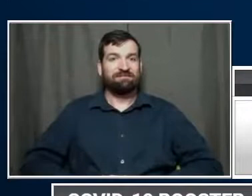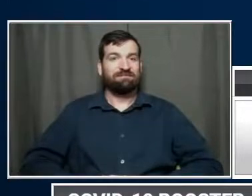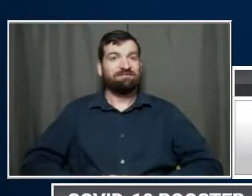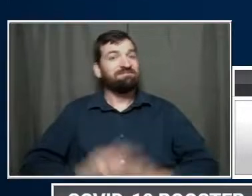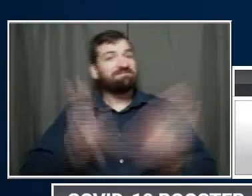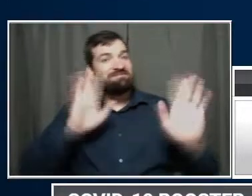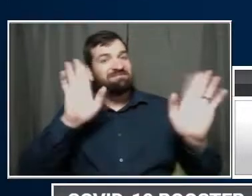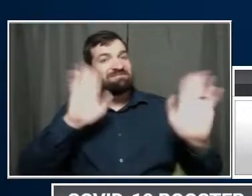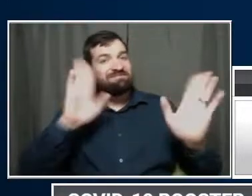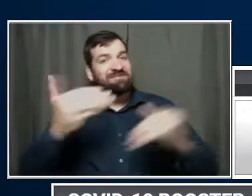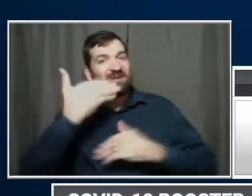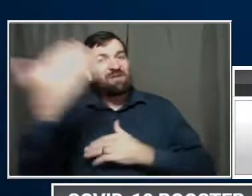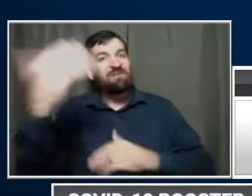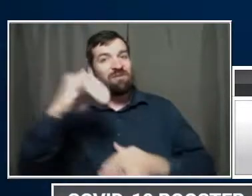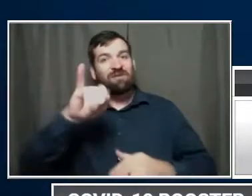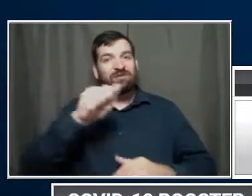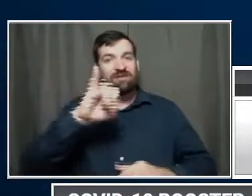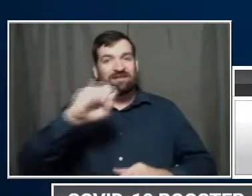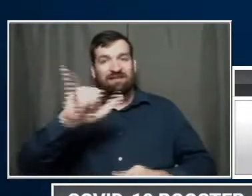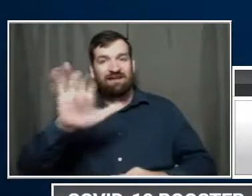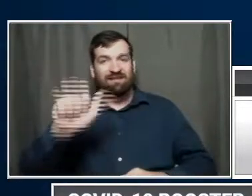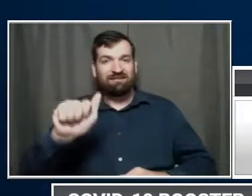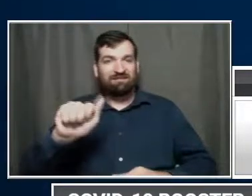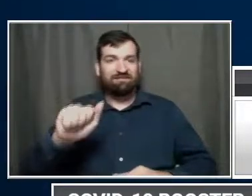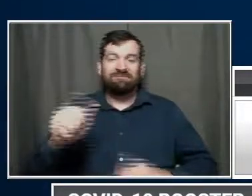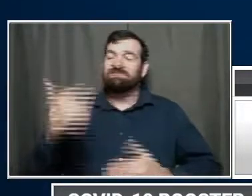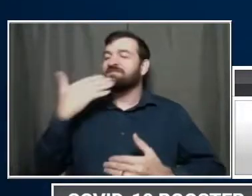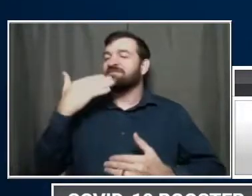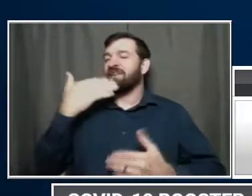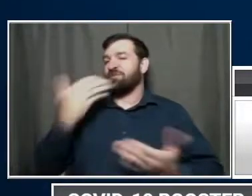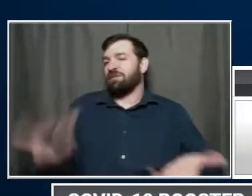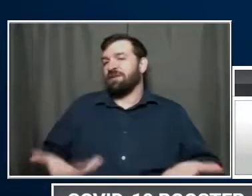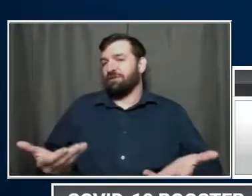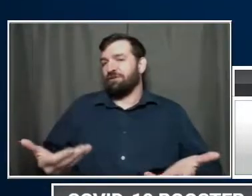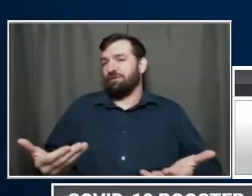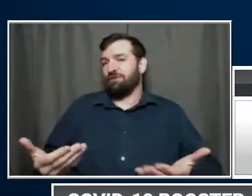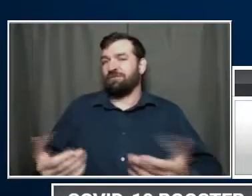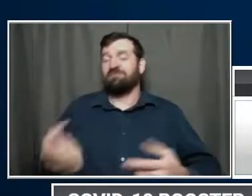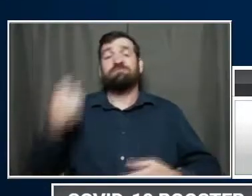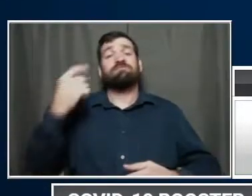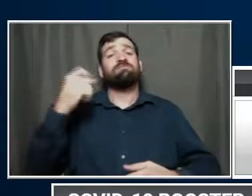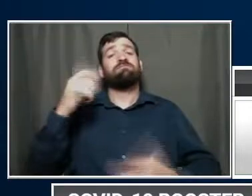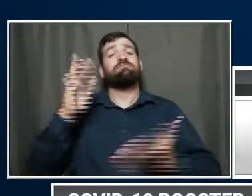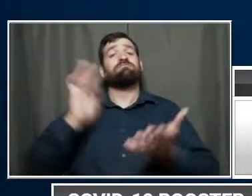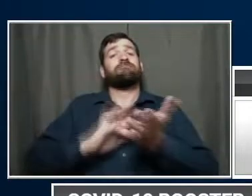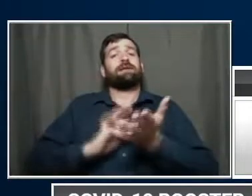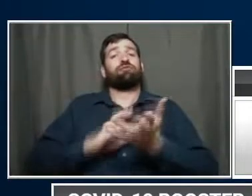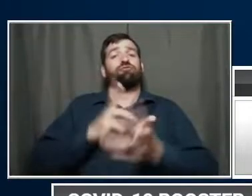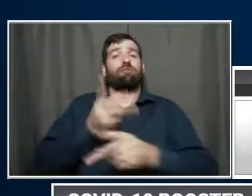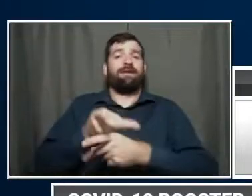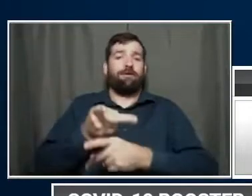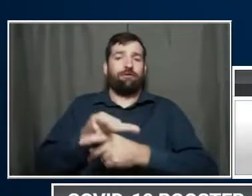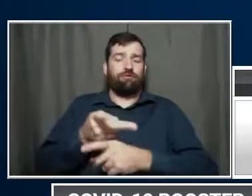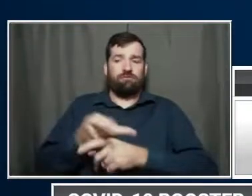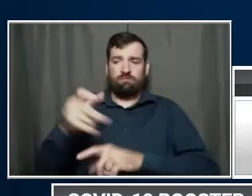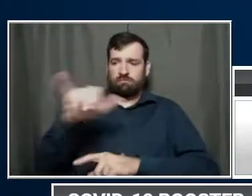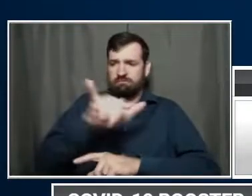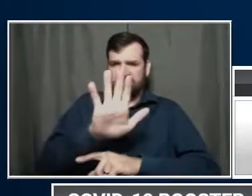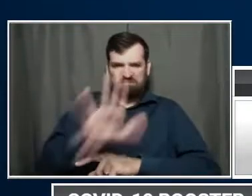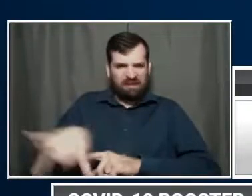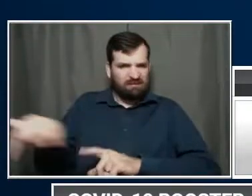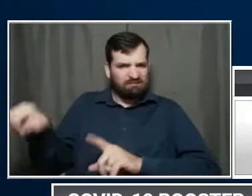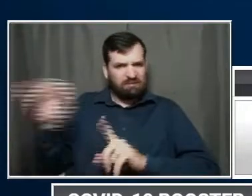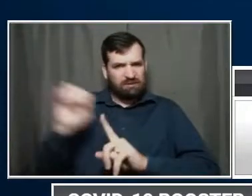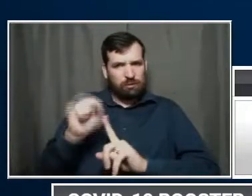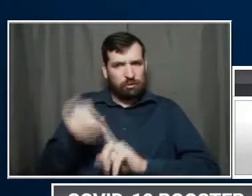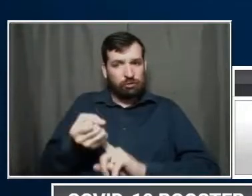Good morning, Jessica. Thank you for being with us. When it comes to medical care, Roxanne, is the situation as dire as what